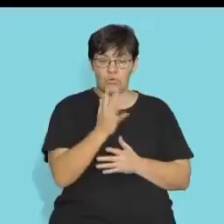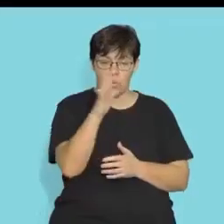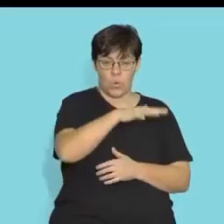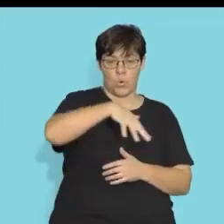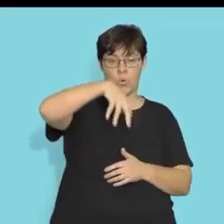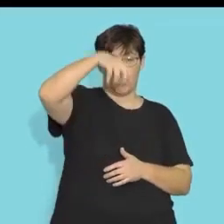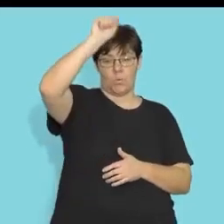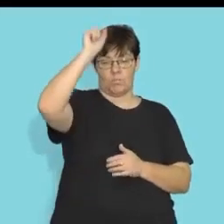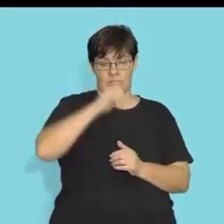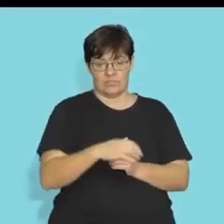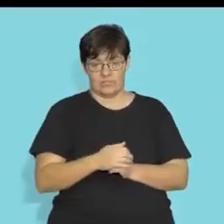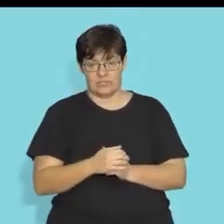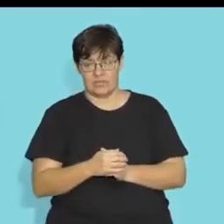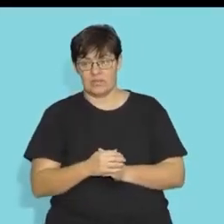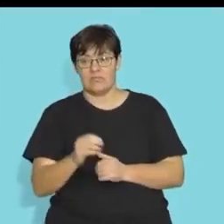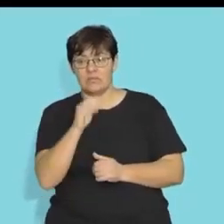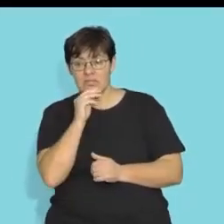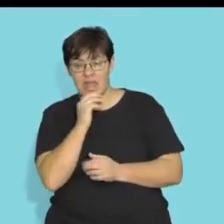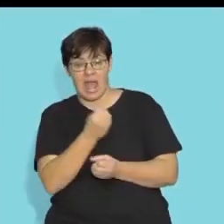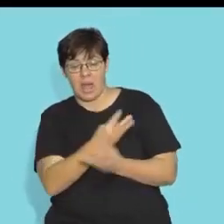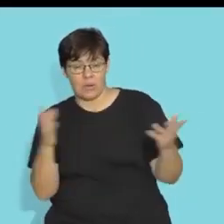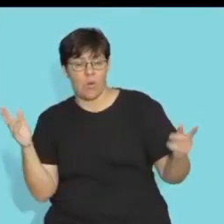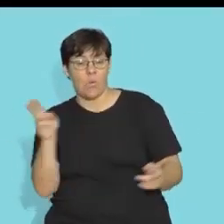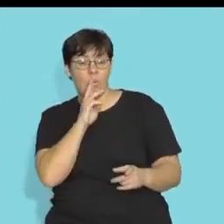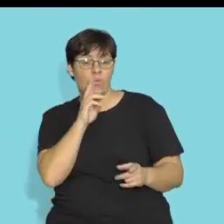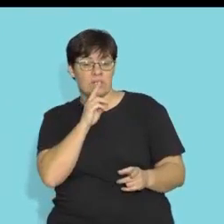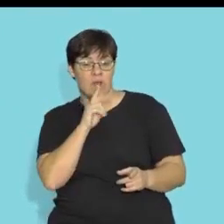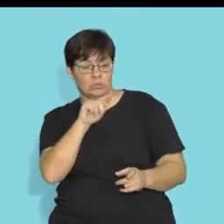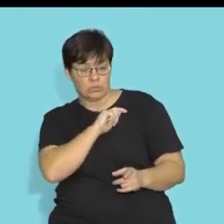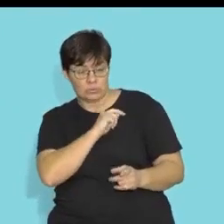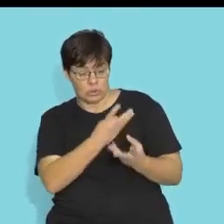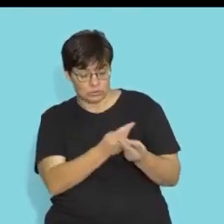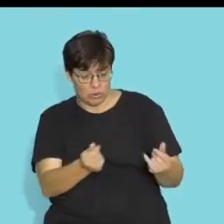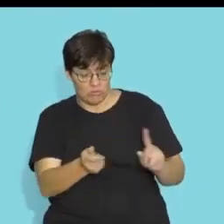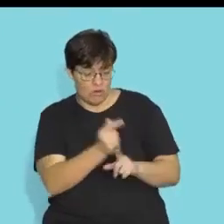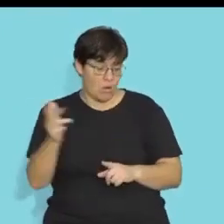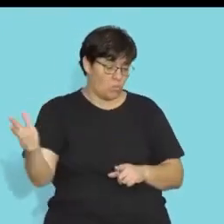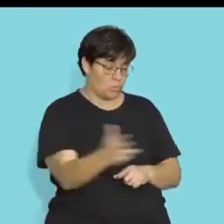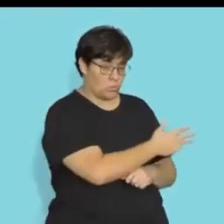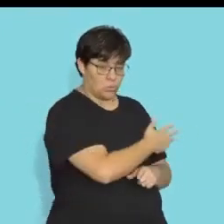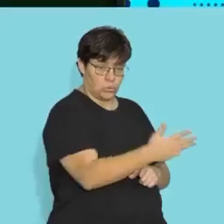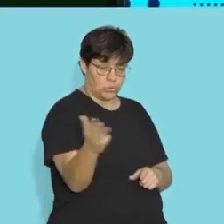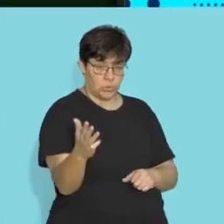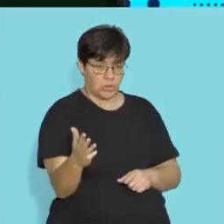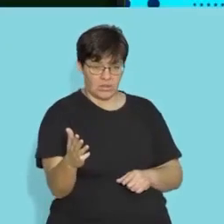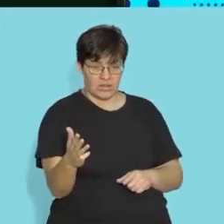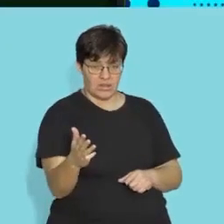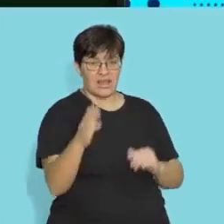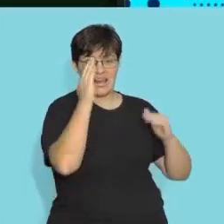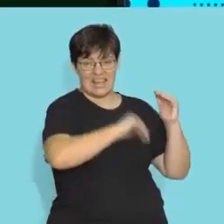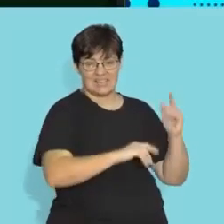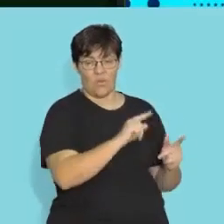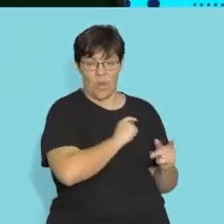water actually is lost through evaporation. So if we were to quantify the amount of water actually entering the soil from